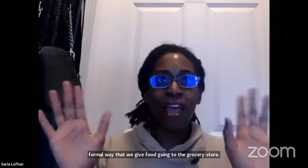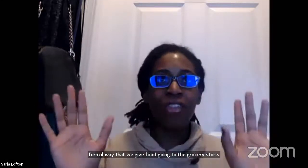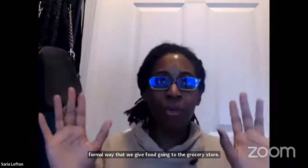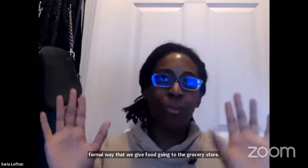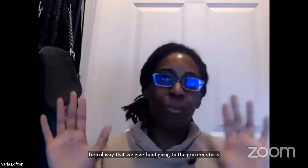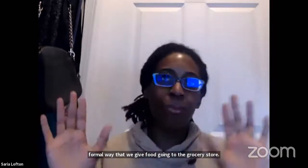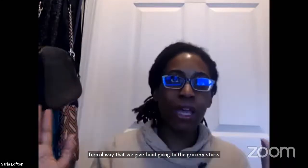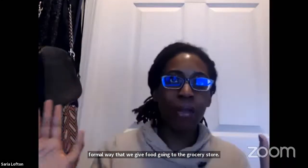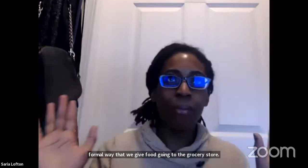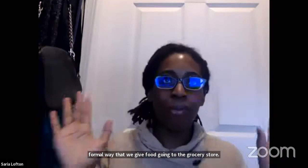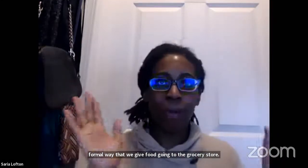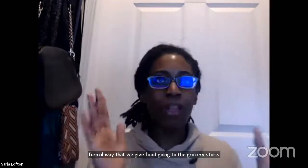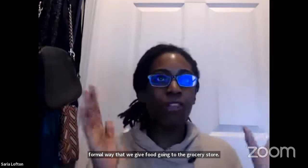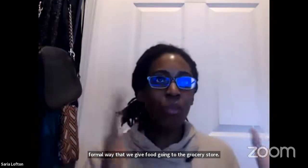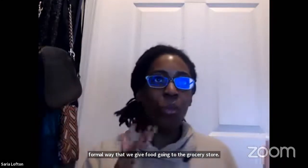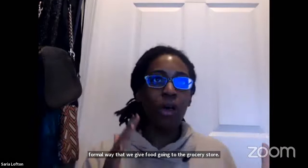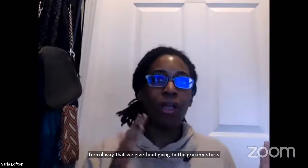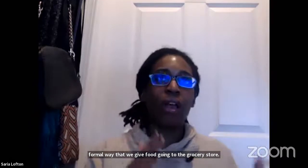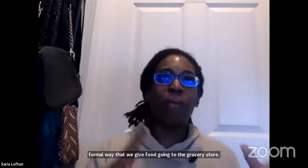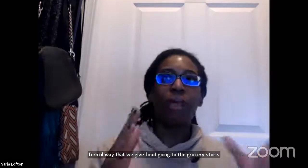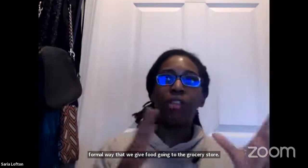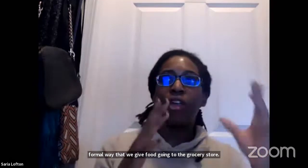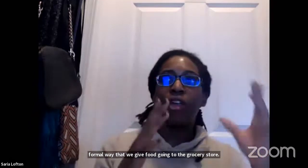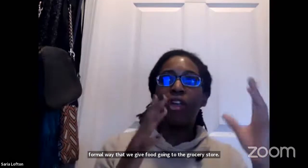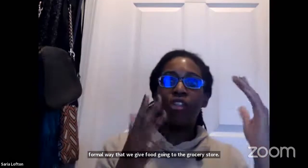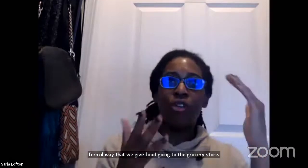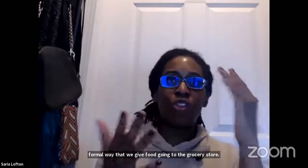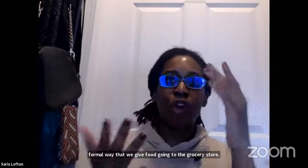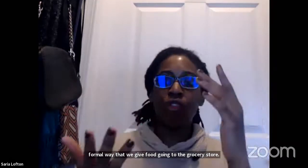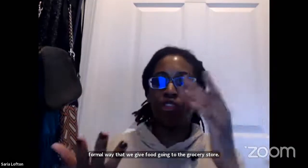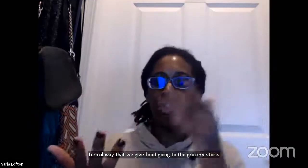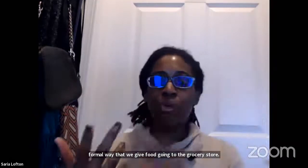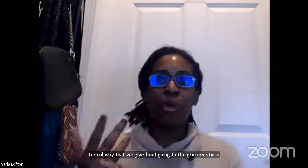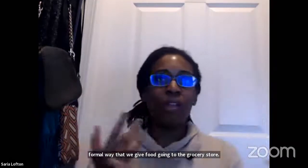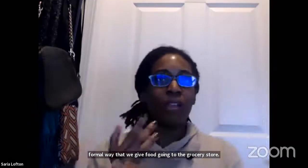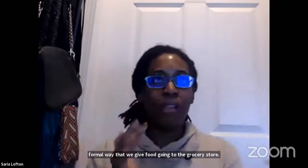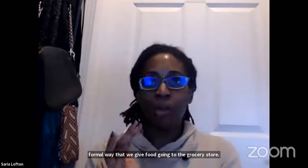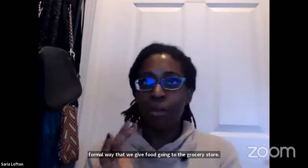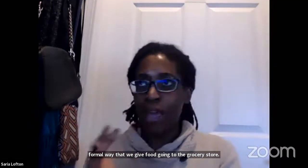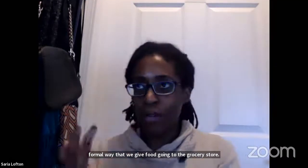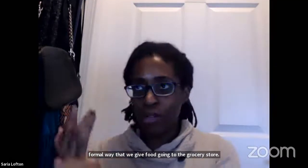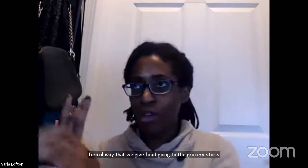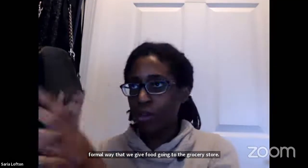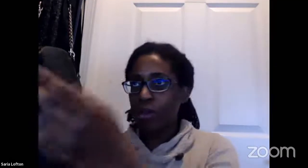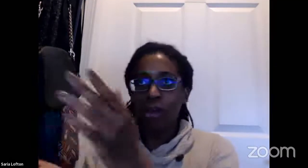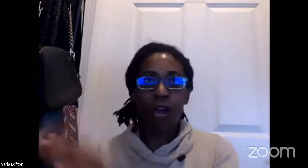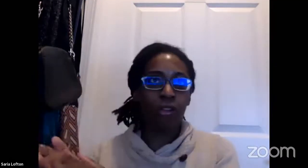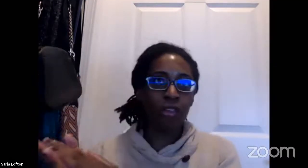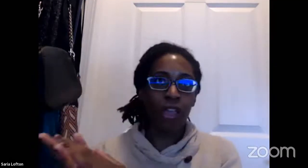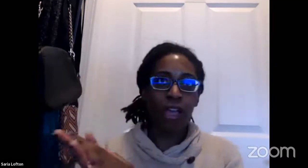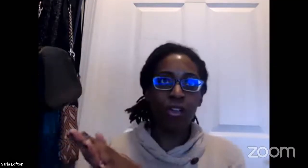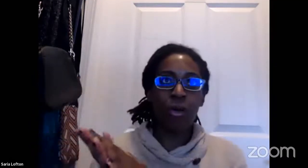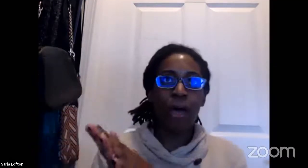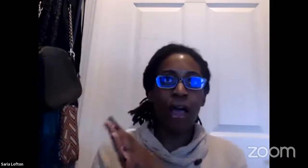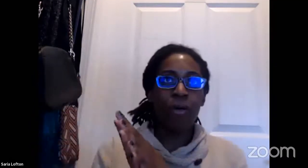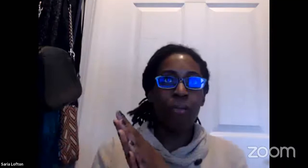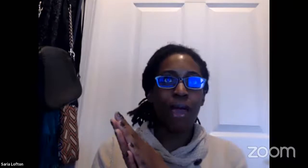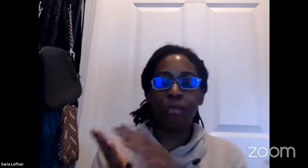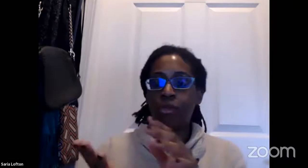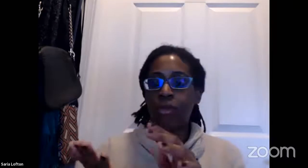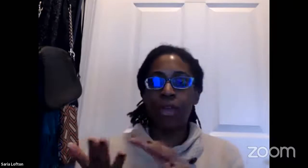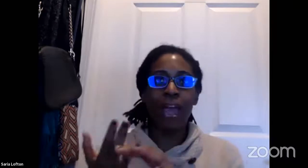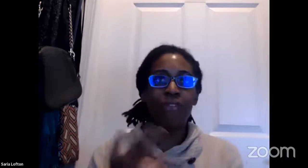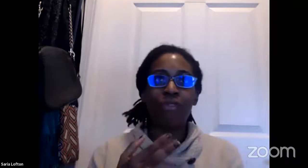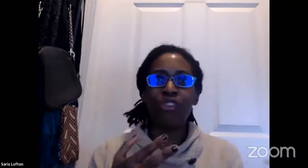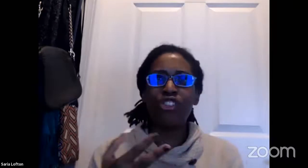is that the main way? But it's one. I mean, there's also, like, we have the community gardens that, how are